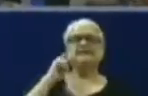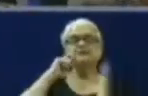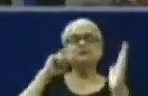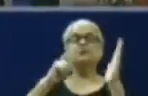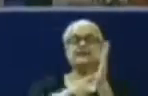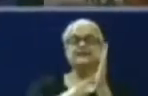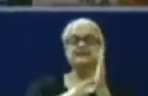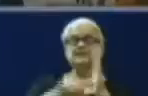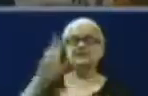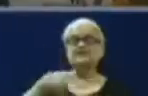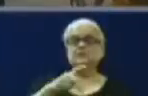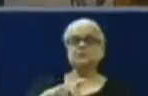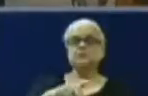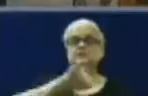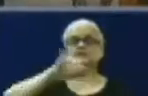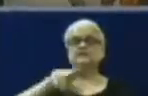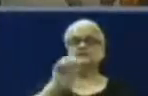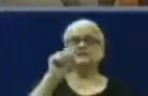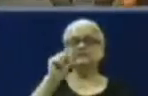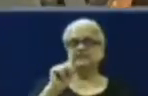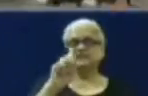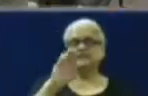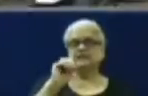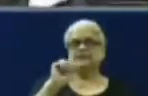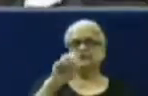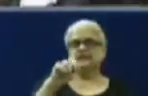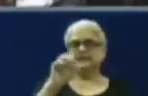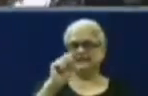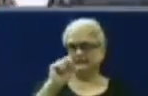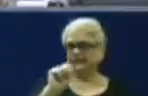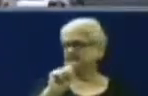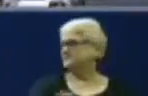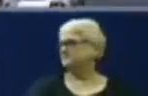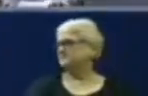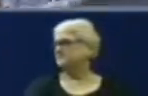is their principal, Justin Mattson.